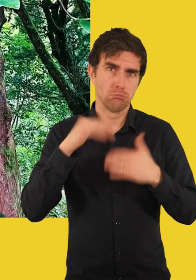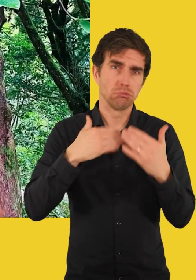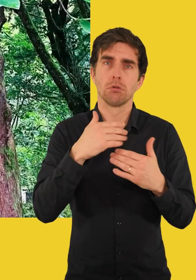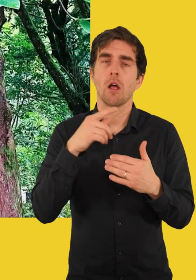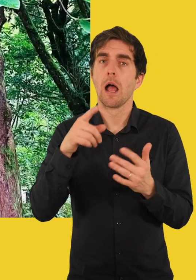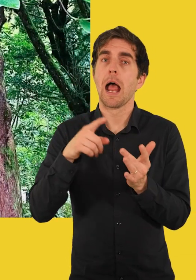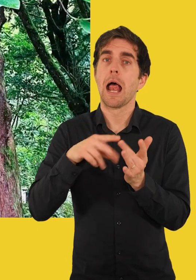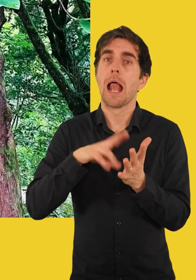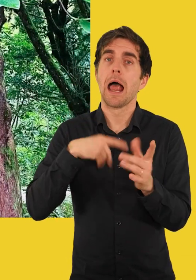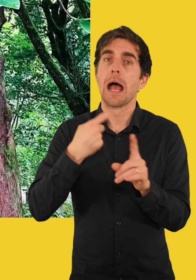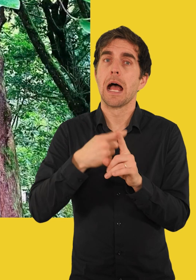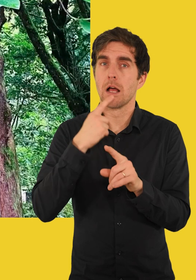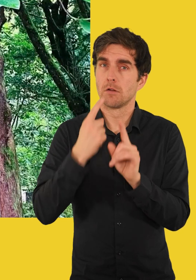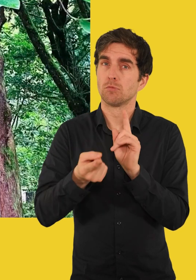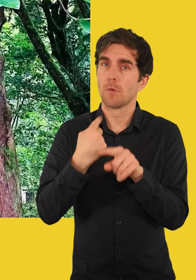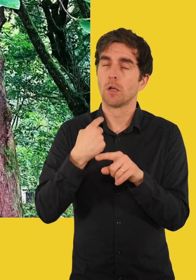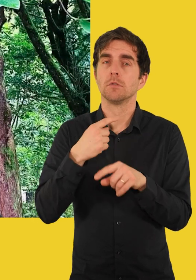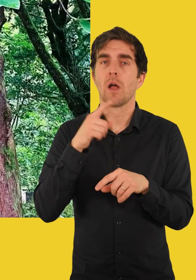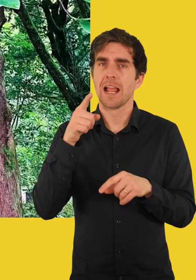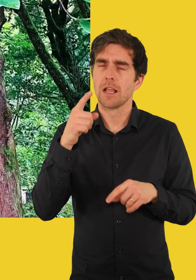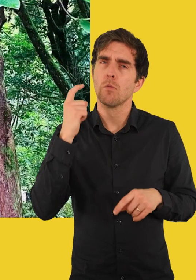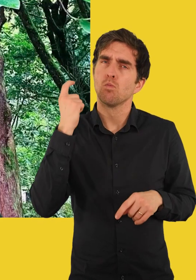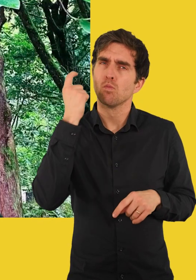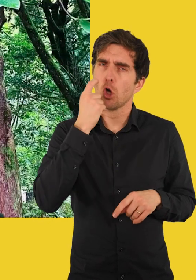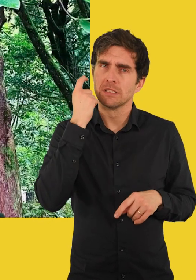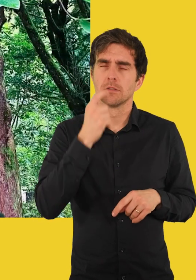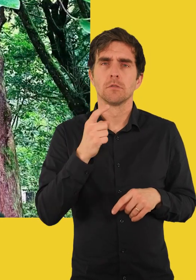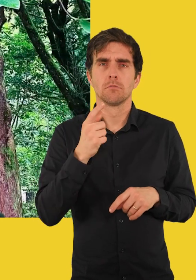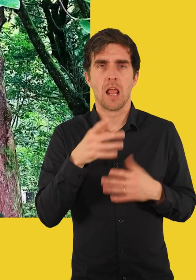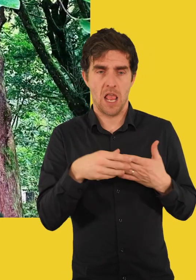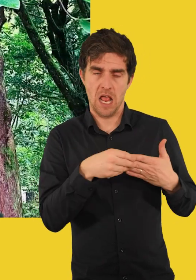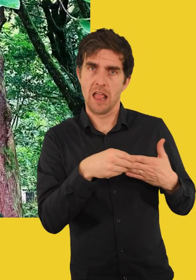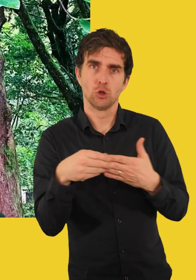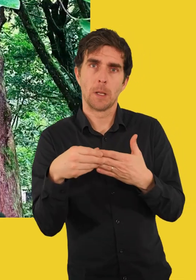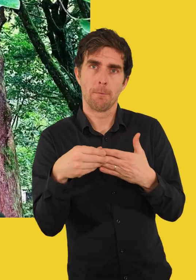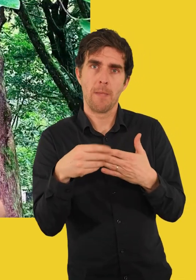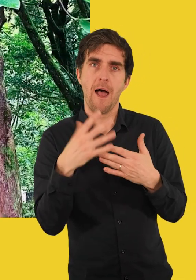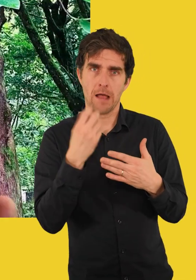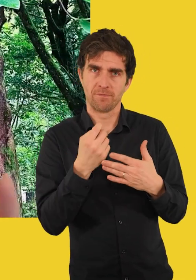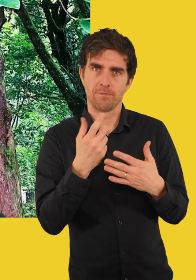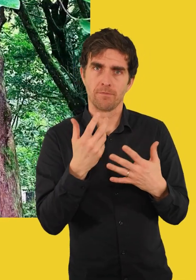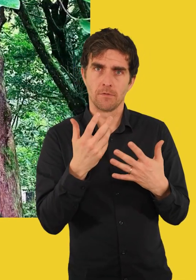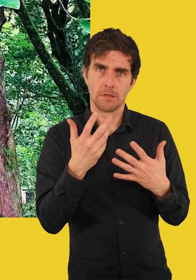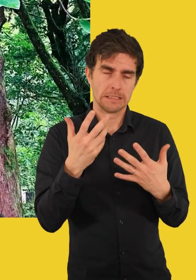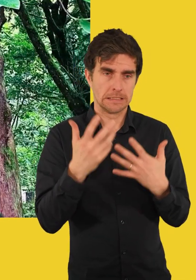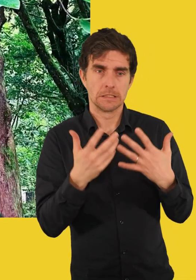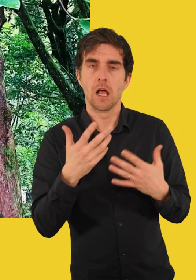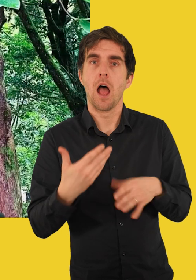Ink's immediate responses was he was wondering about the notion of leadership being conflated